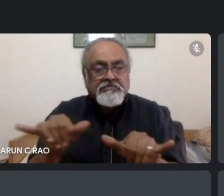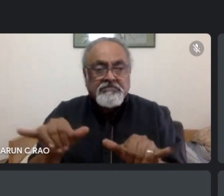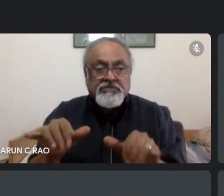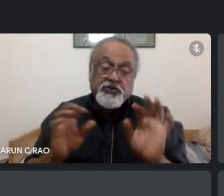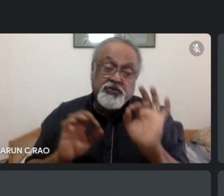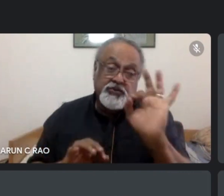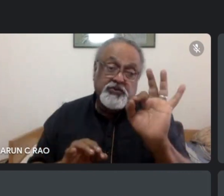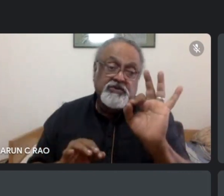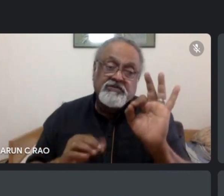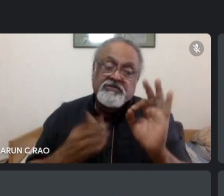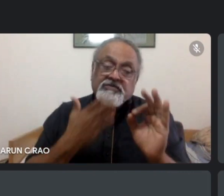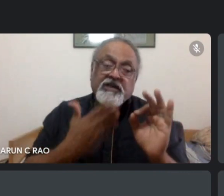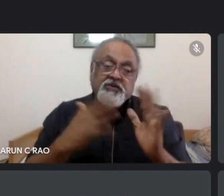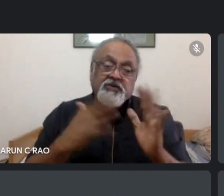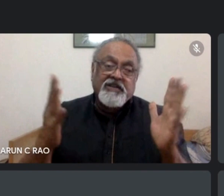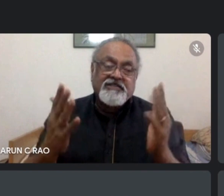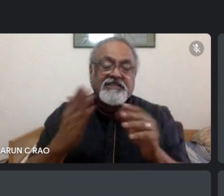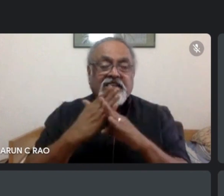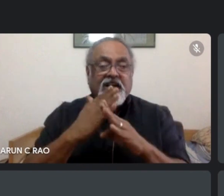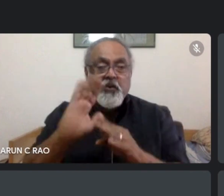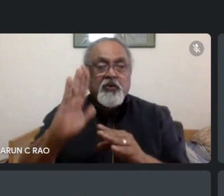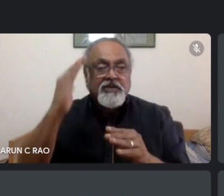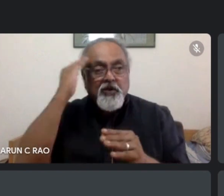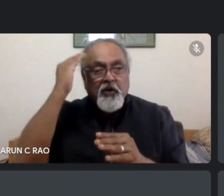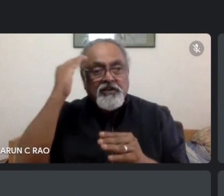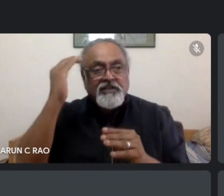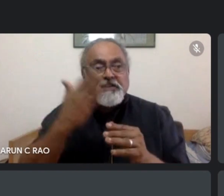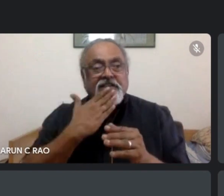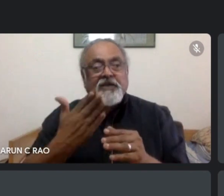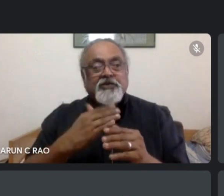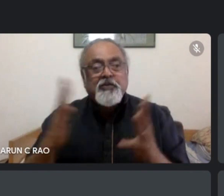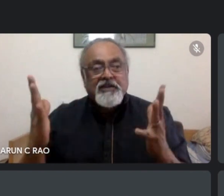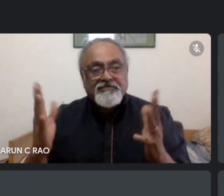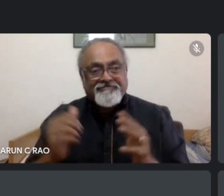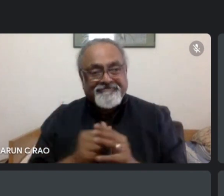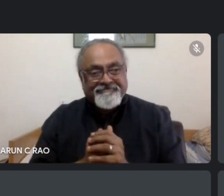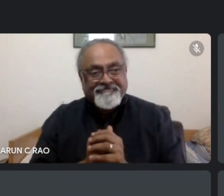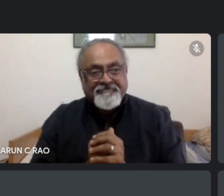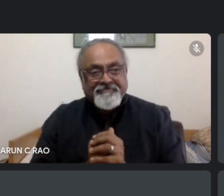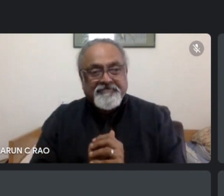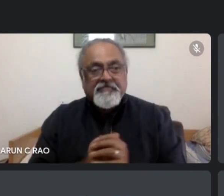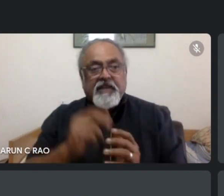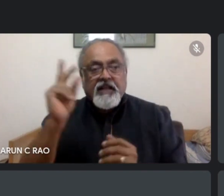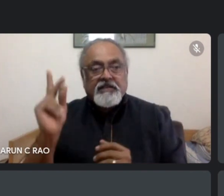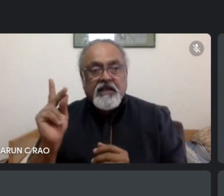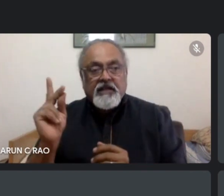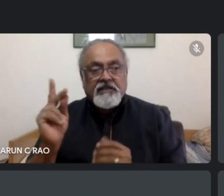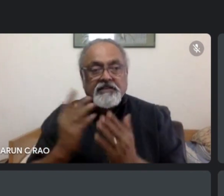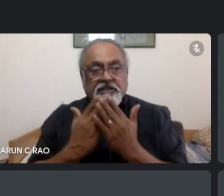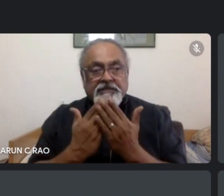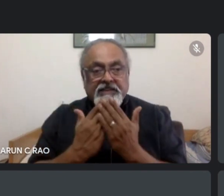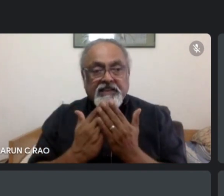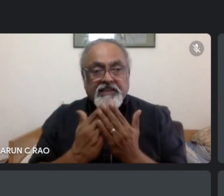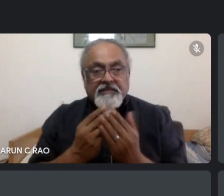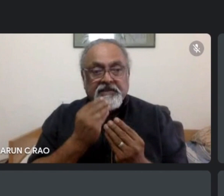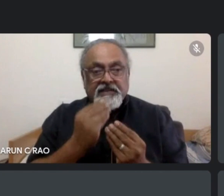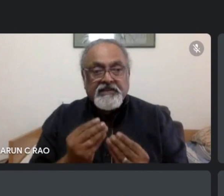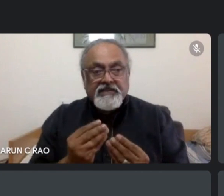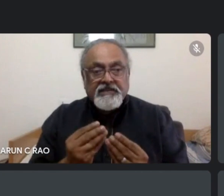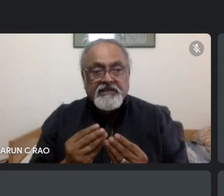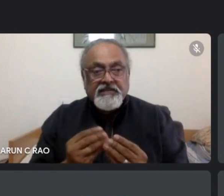thoughts. Thank you. Um, shall we now move on to the next speaker? Or Mm.